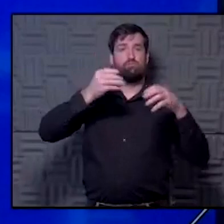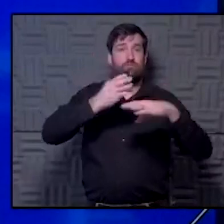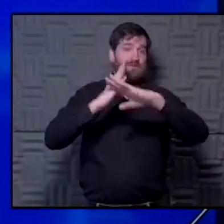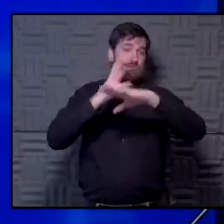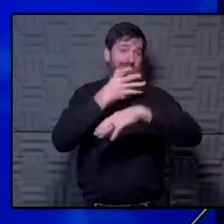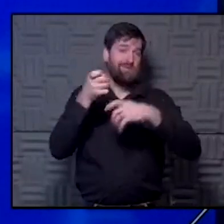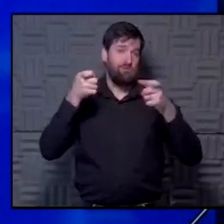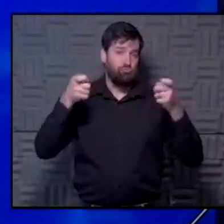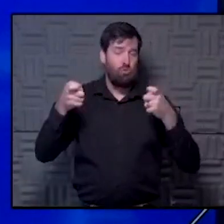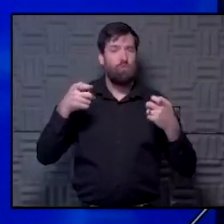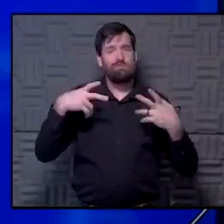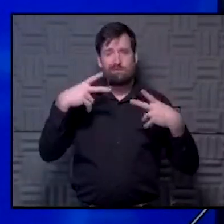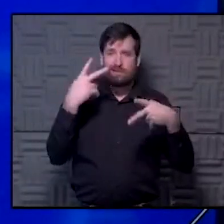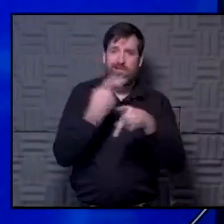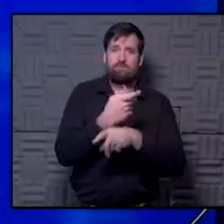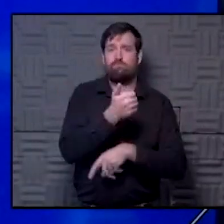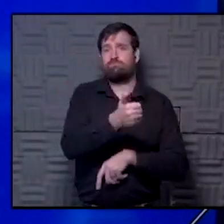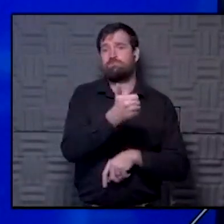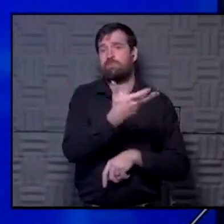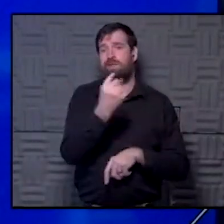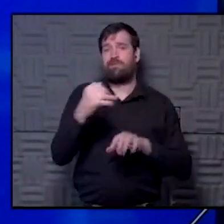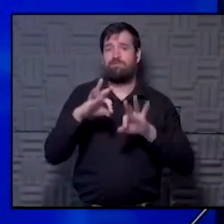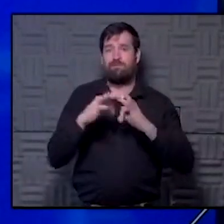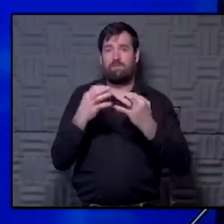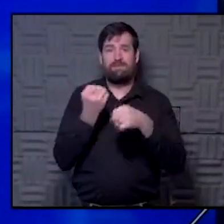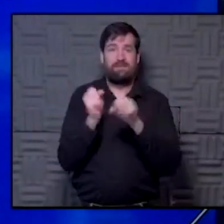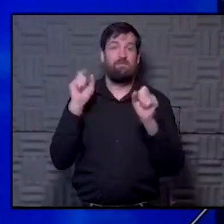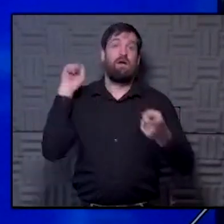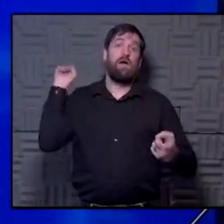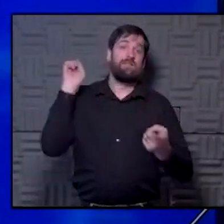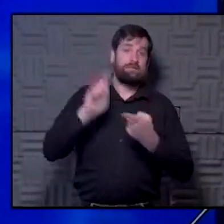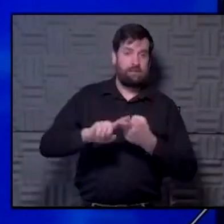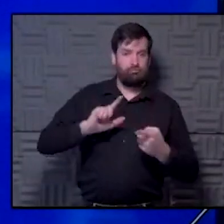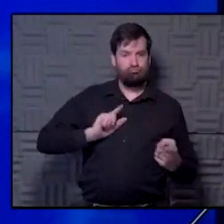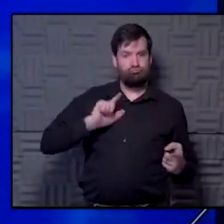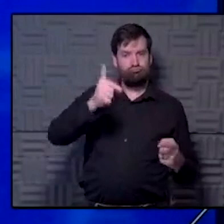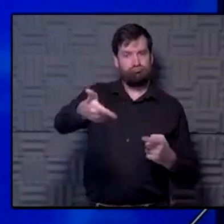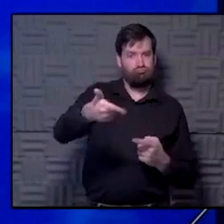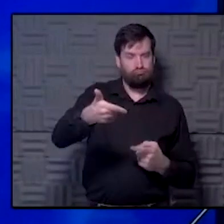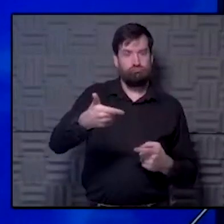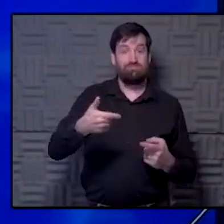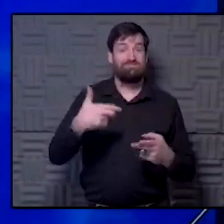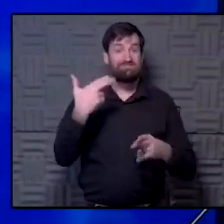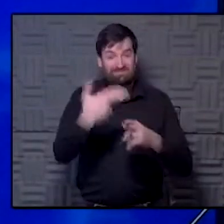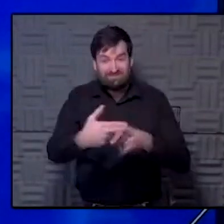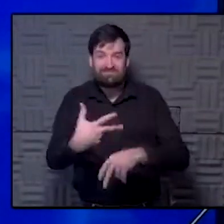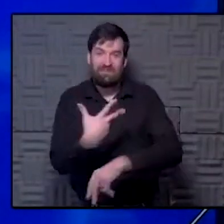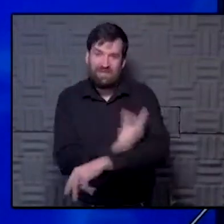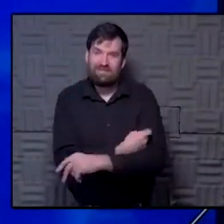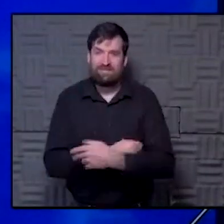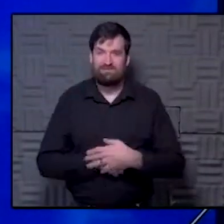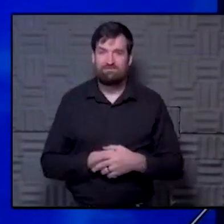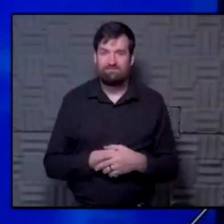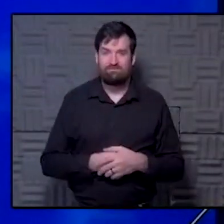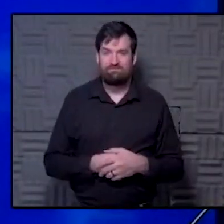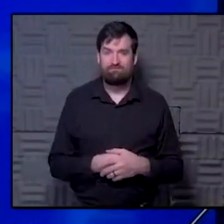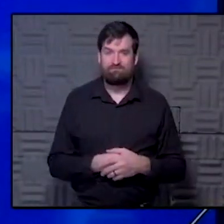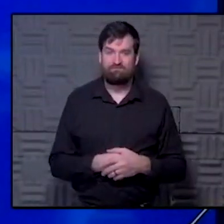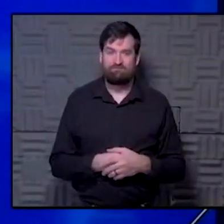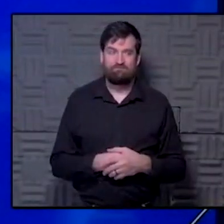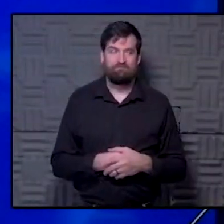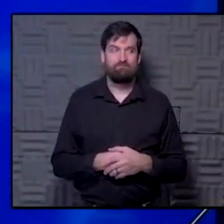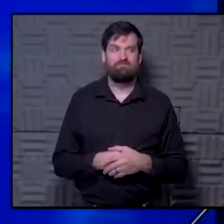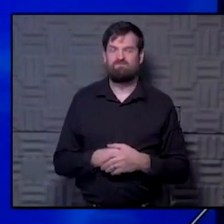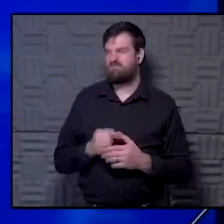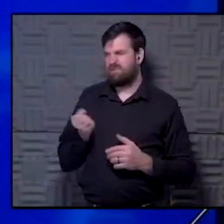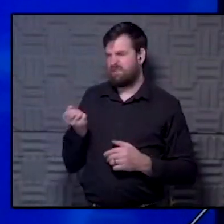can keep you and your family safe until it is your turn to add the tool called a vaccine dose to your tool belt. All